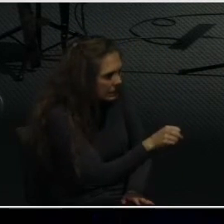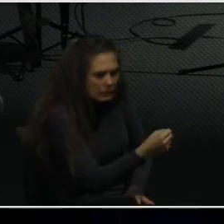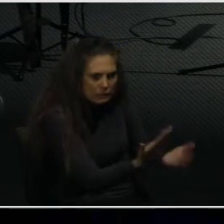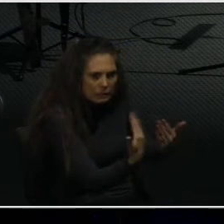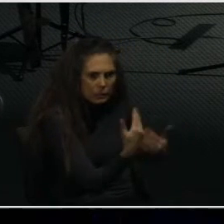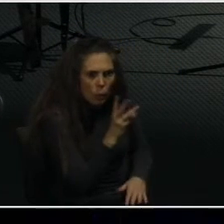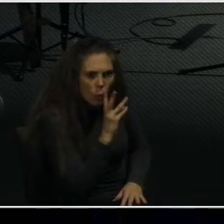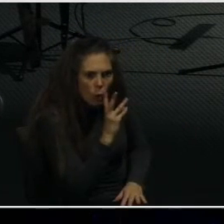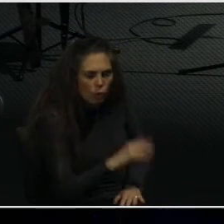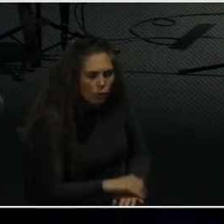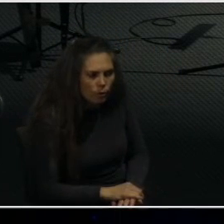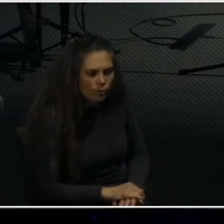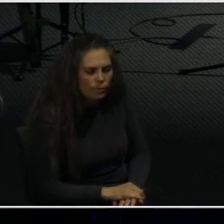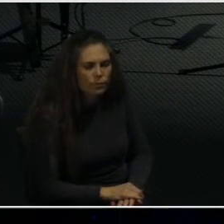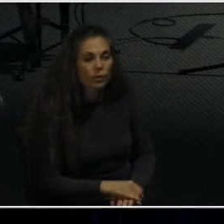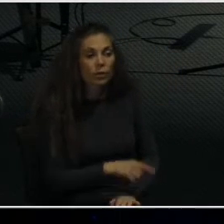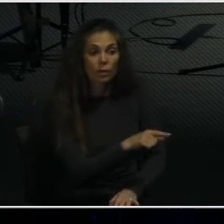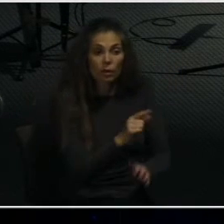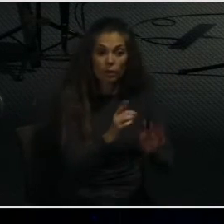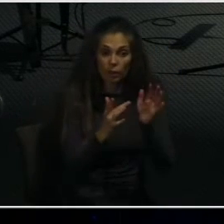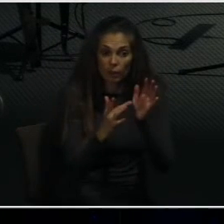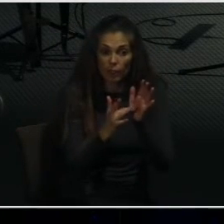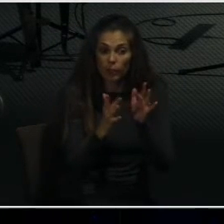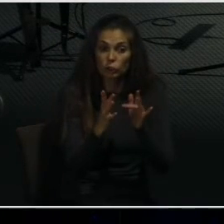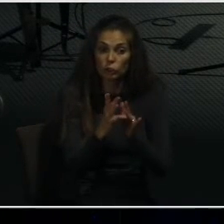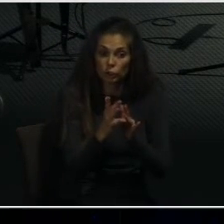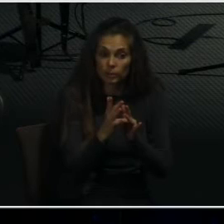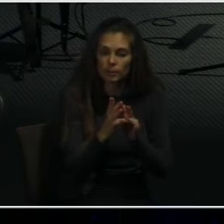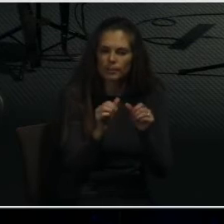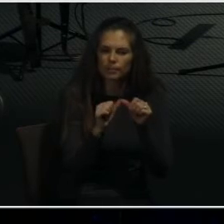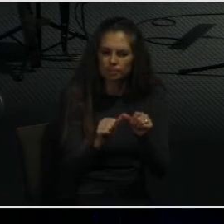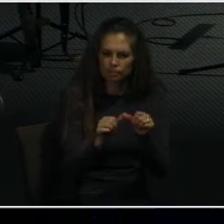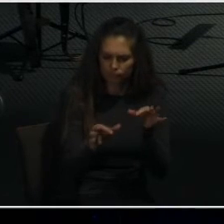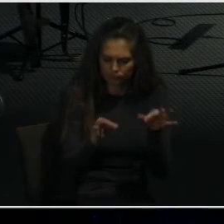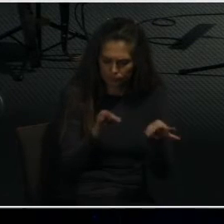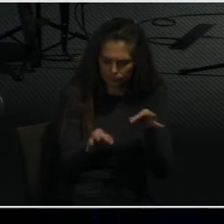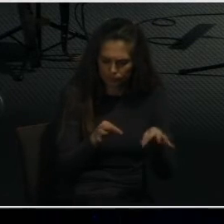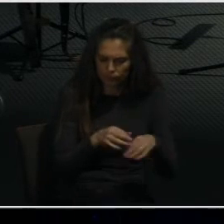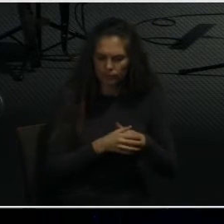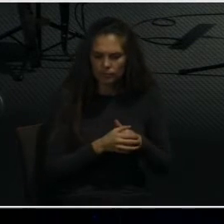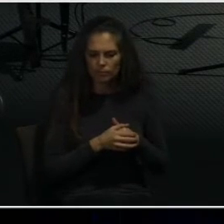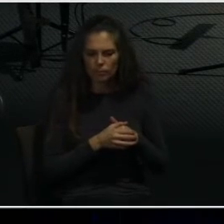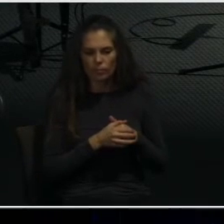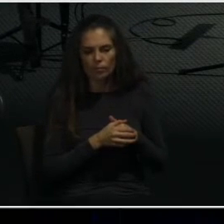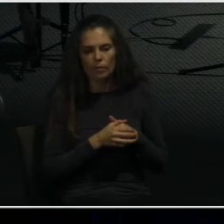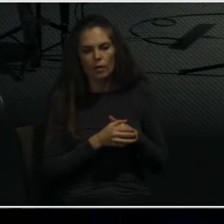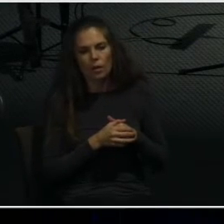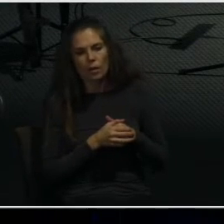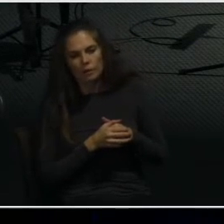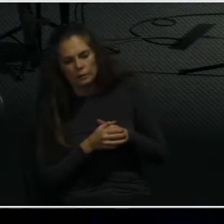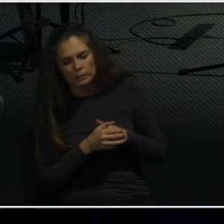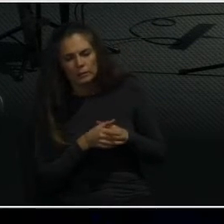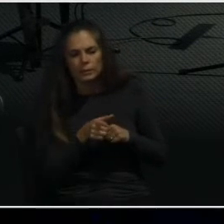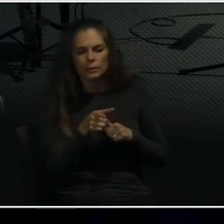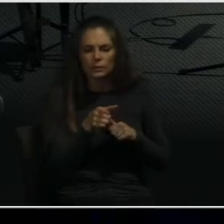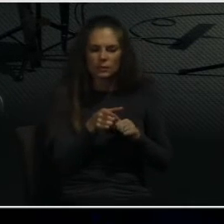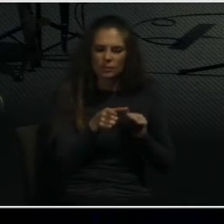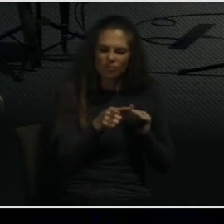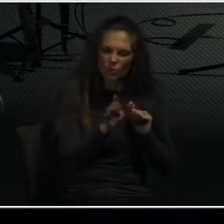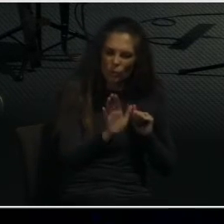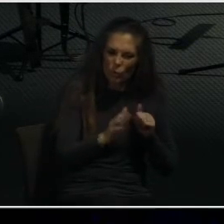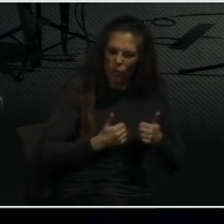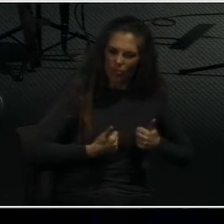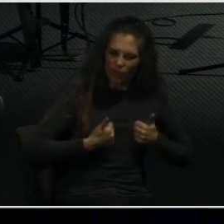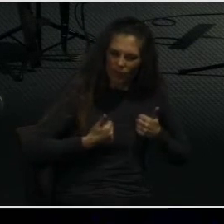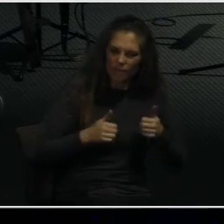But then Jesus gets to the heart of the matter. Her lifestyle and choices reveal a brokenness deep within.